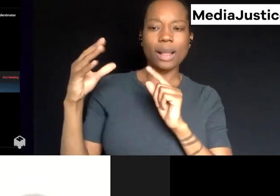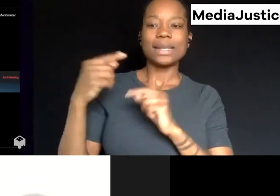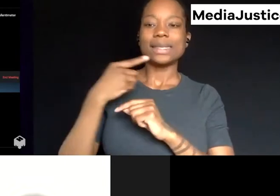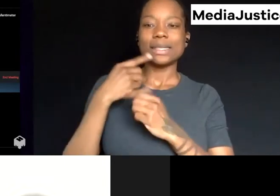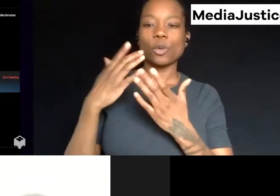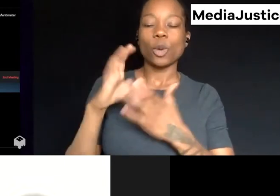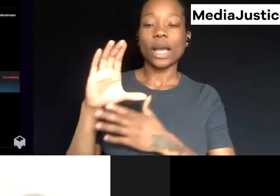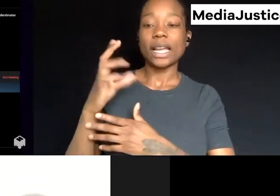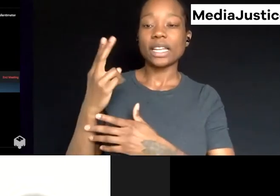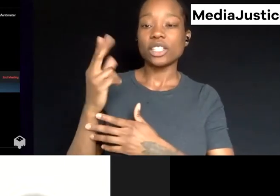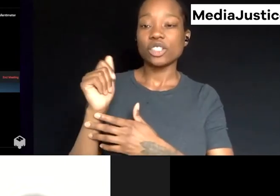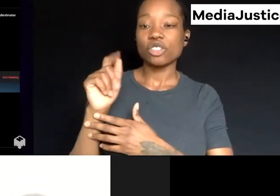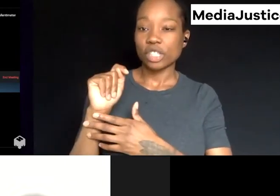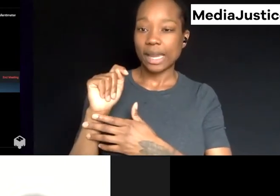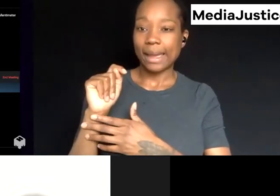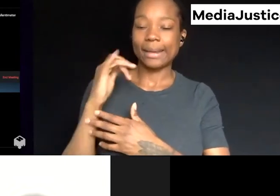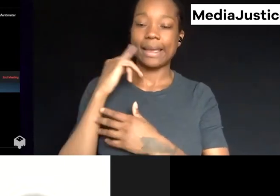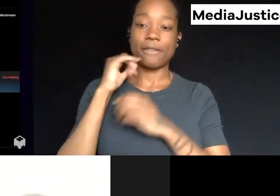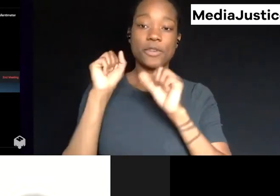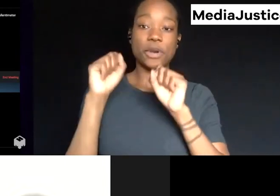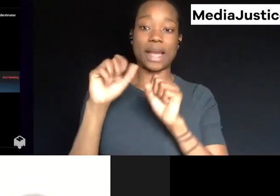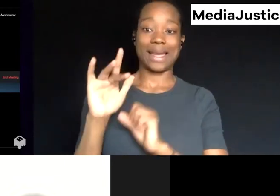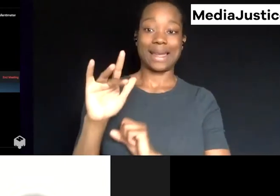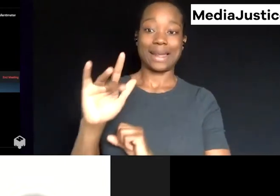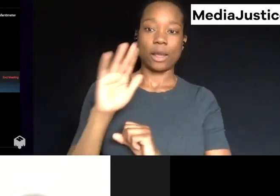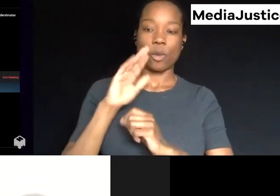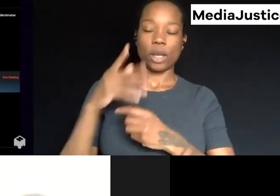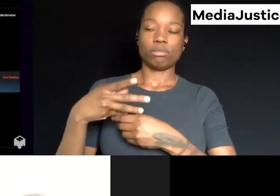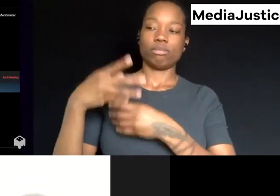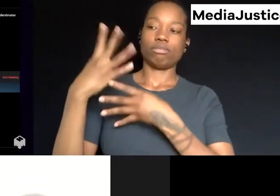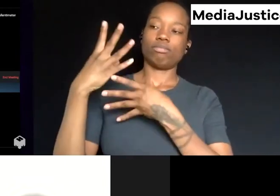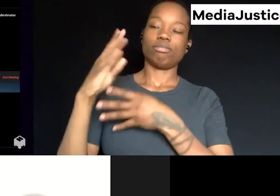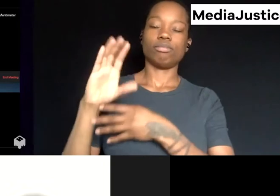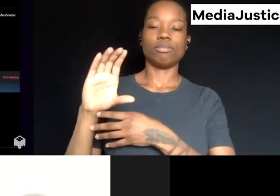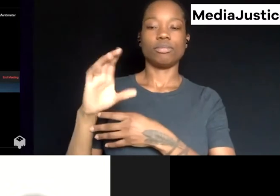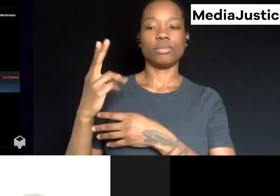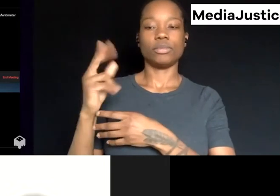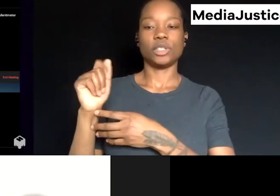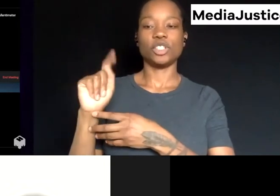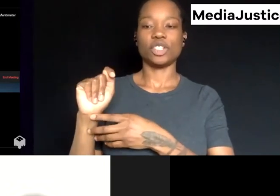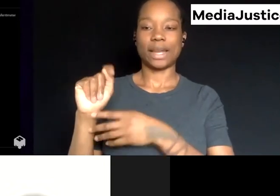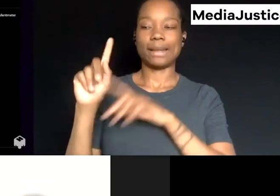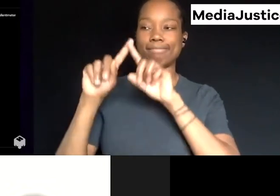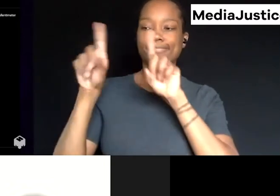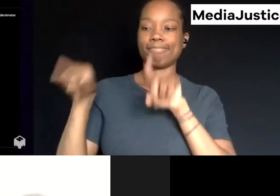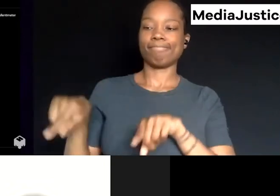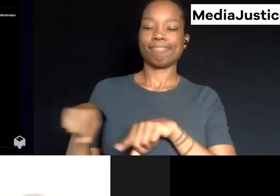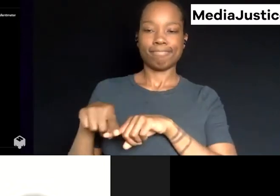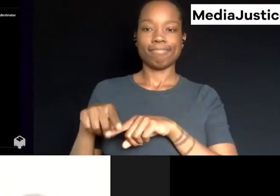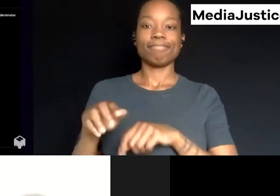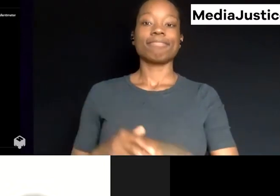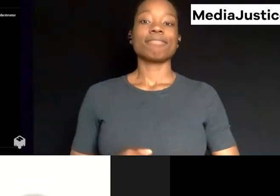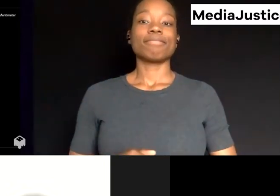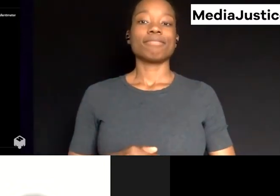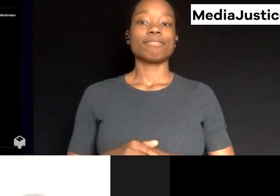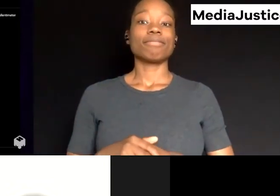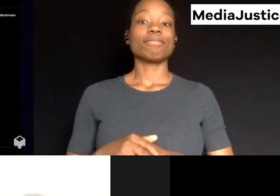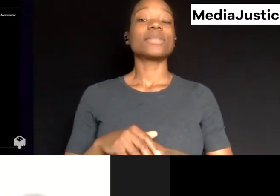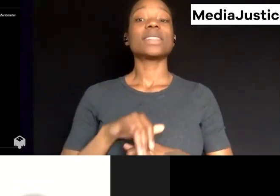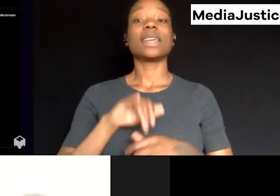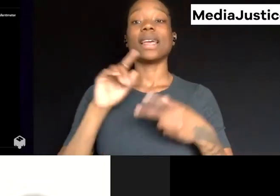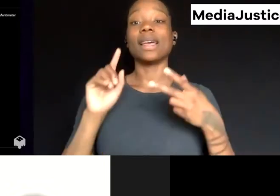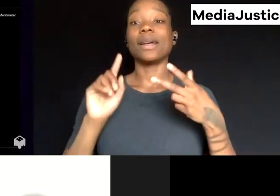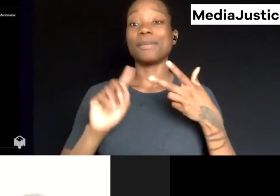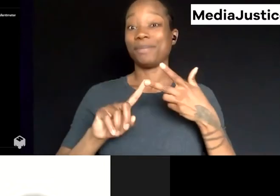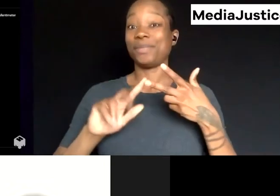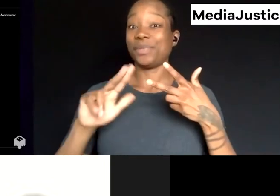on that button, it'll open up the chat window. And then let's move on to talk about Mentimeter, which is the